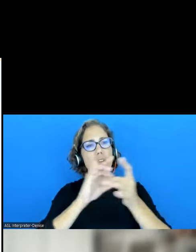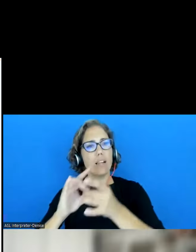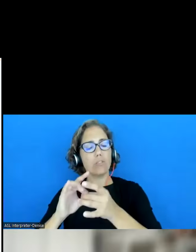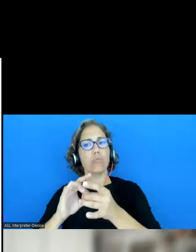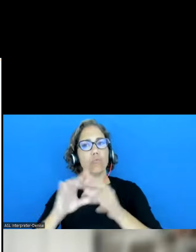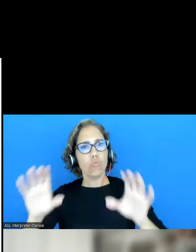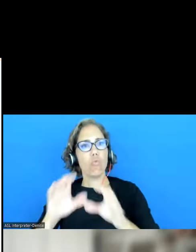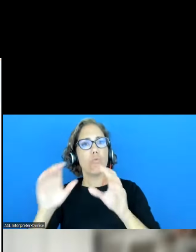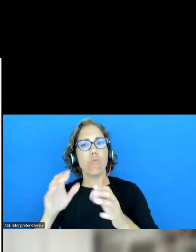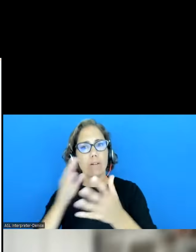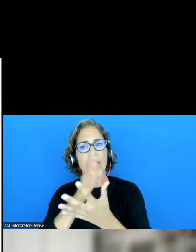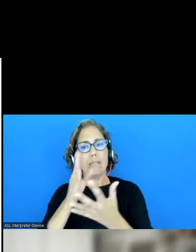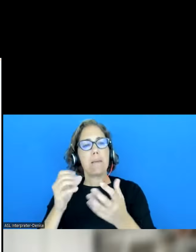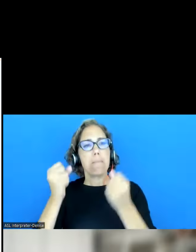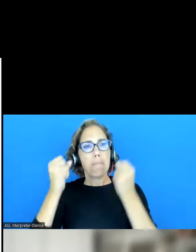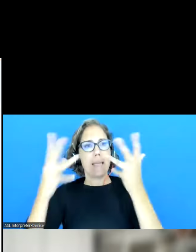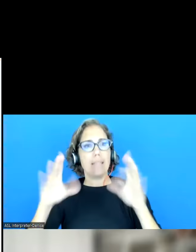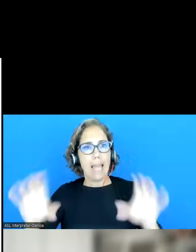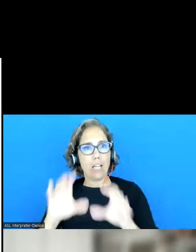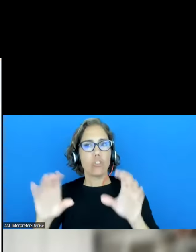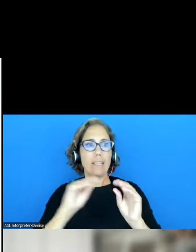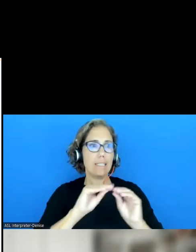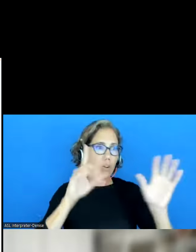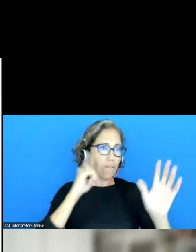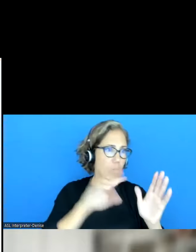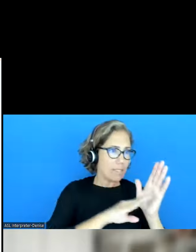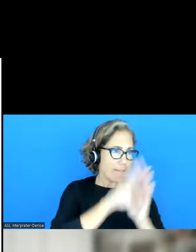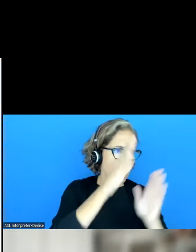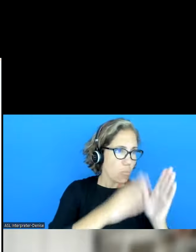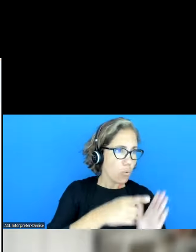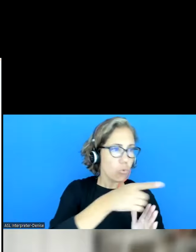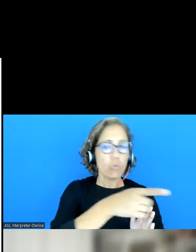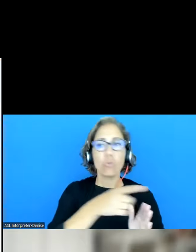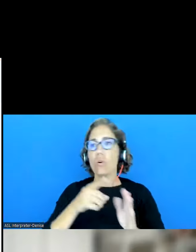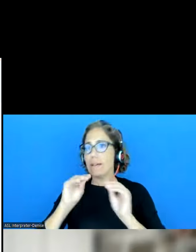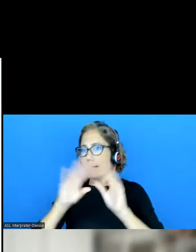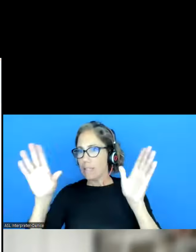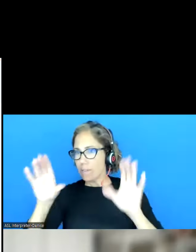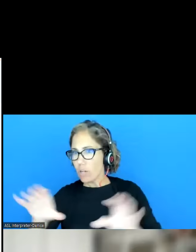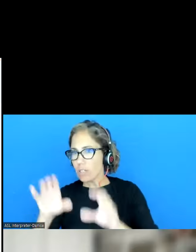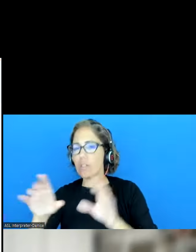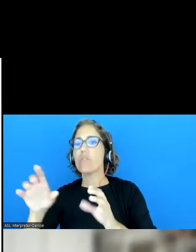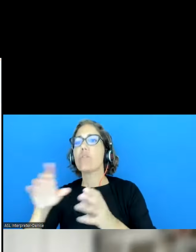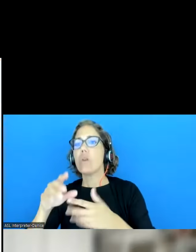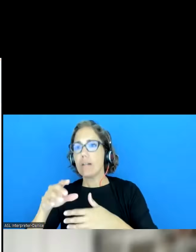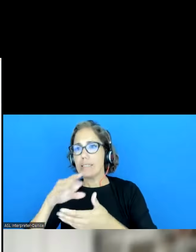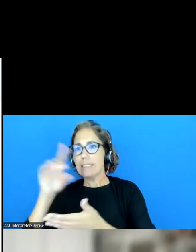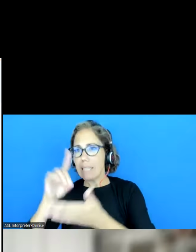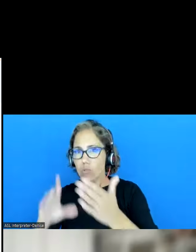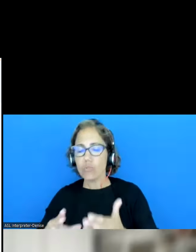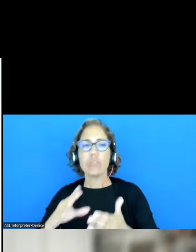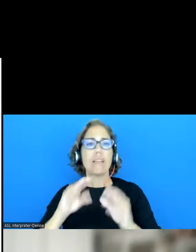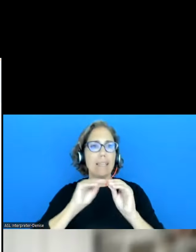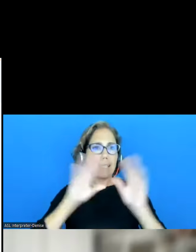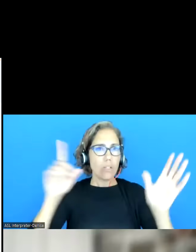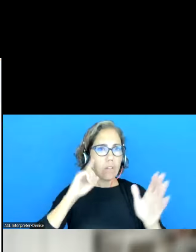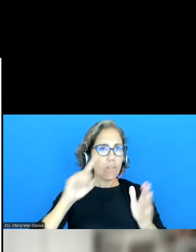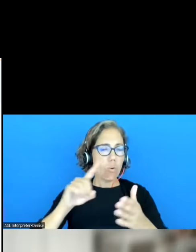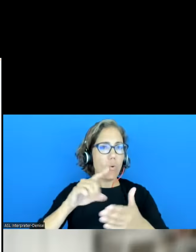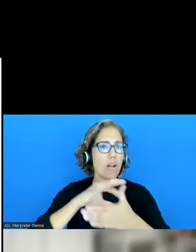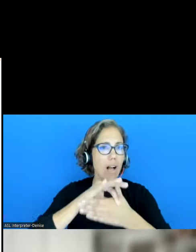We have clear actions for the developers, clear actions for the designers, clear actions for the content, but that is